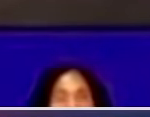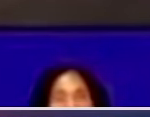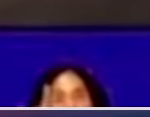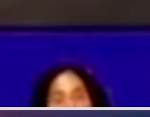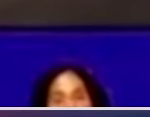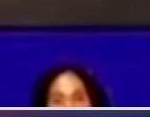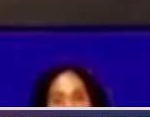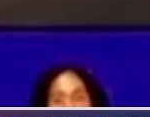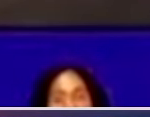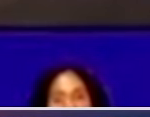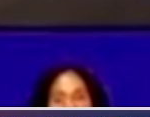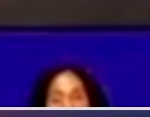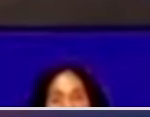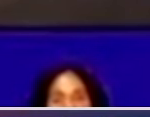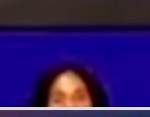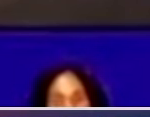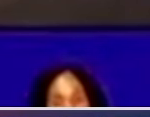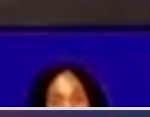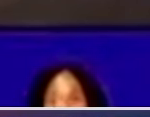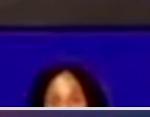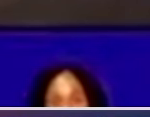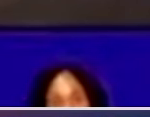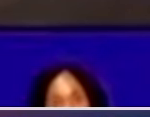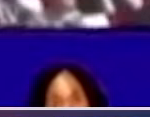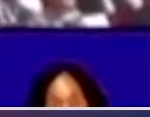President, is yours. Thank you.